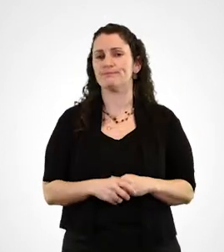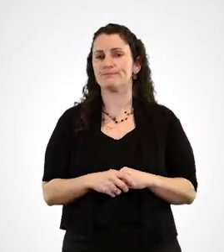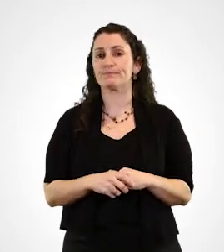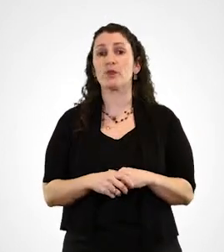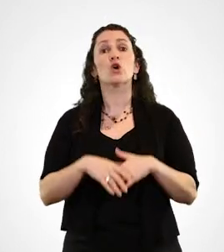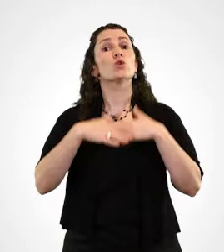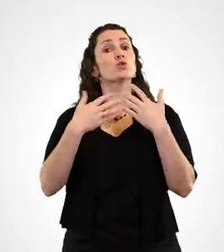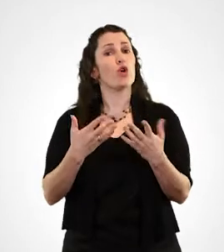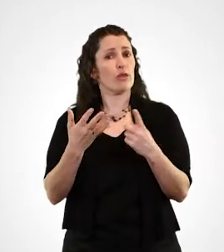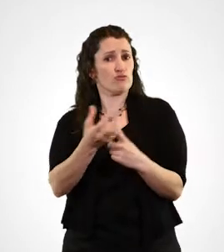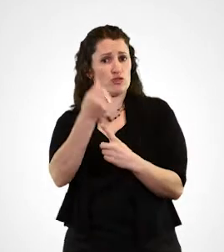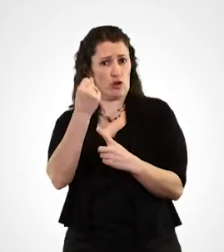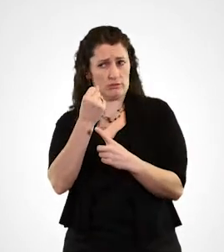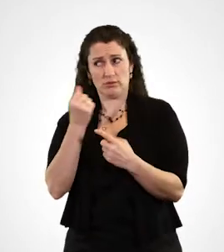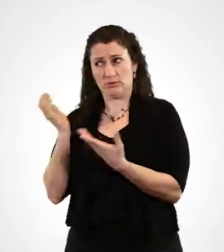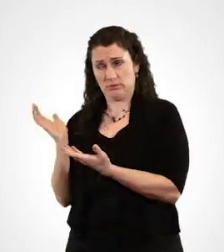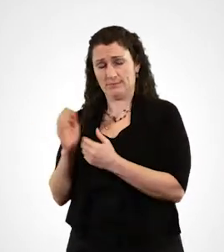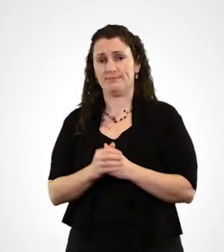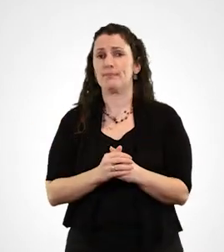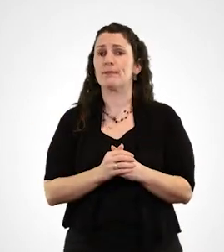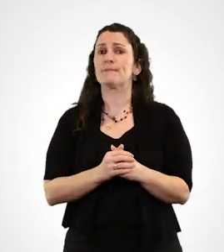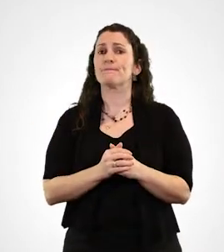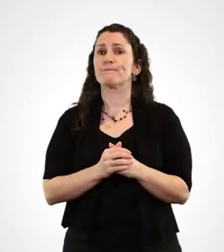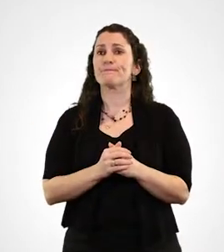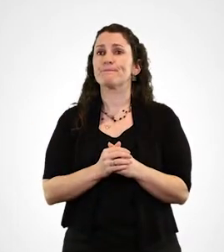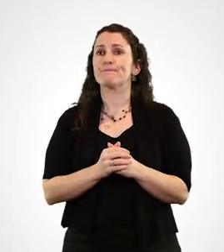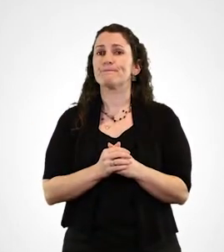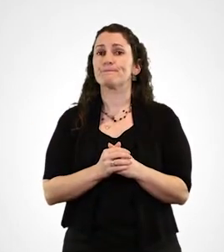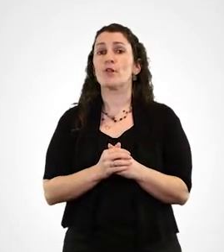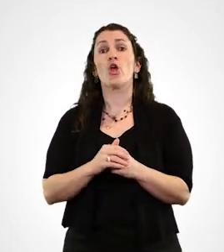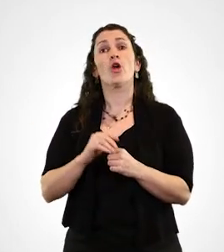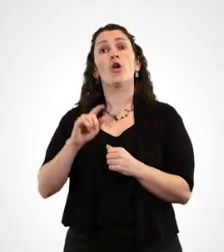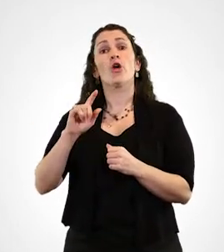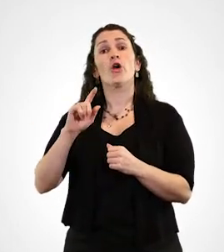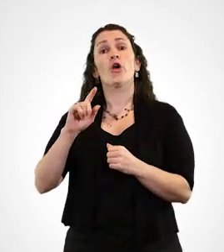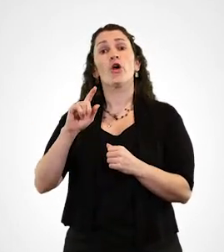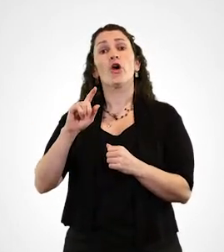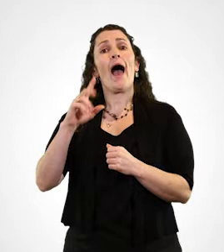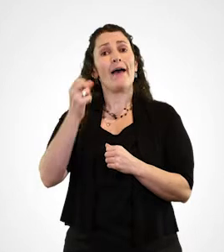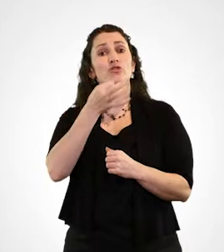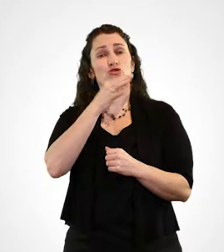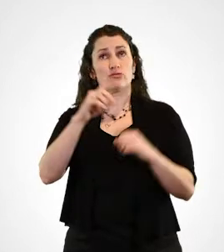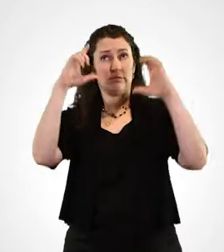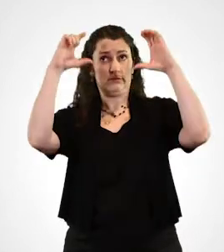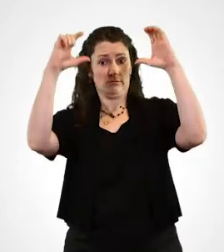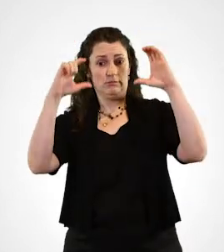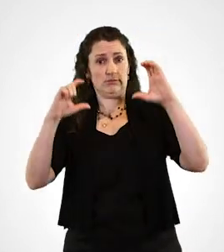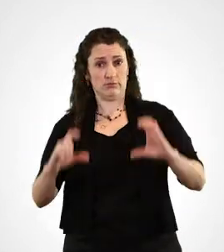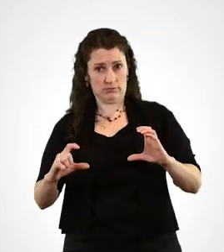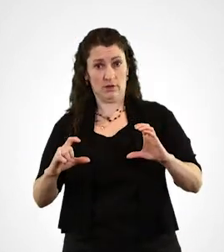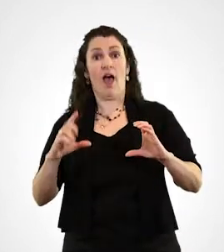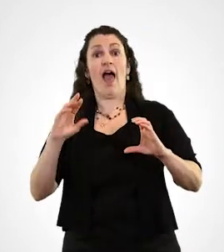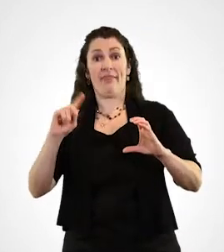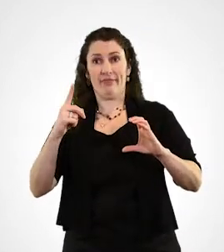the results. And the way to read this is the first area to the left of the dotted line is